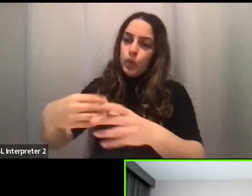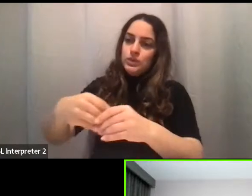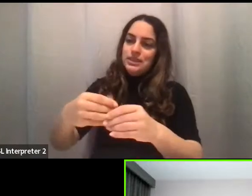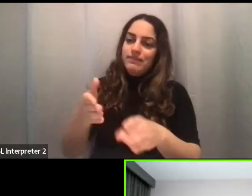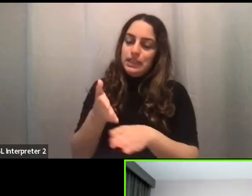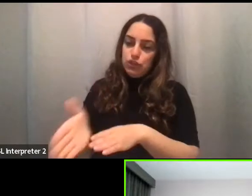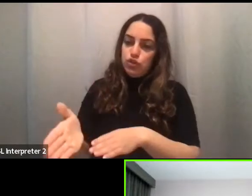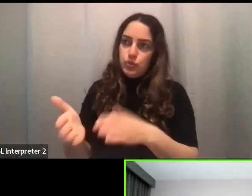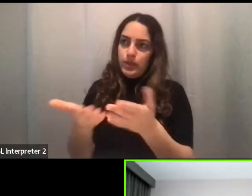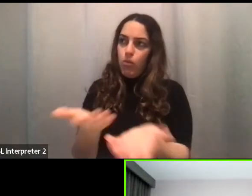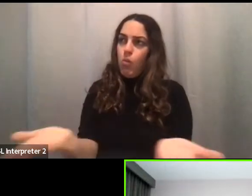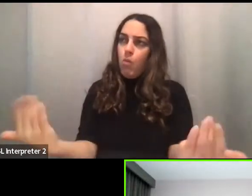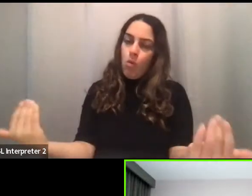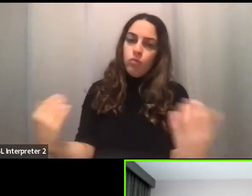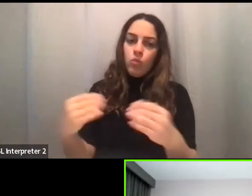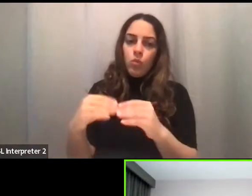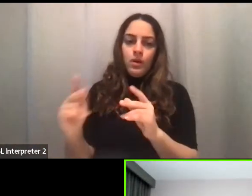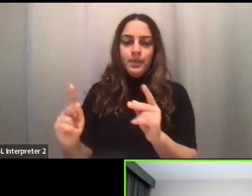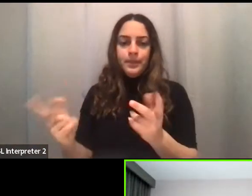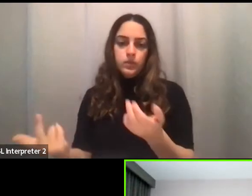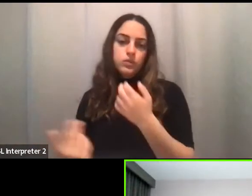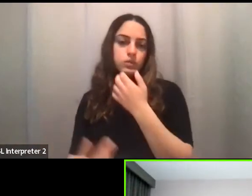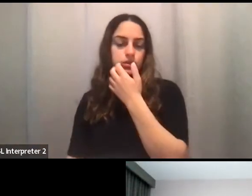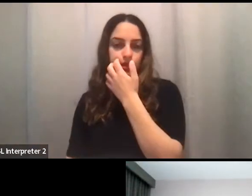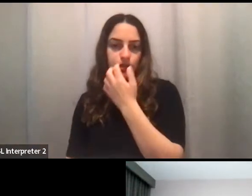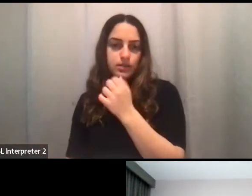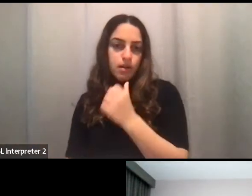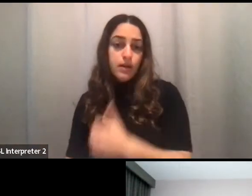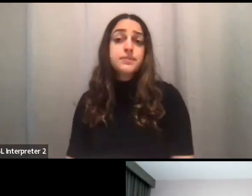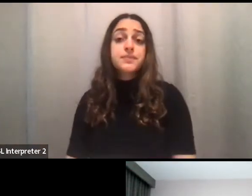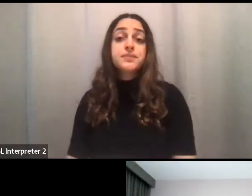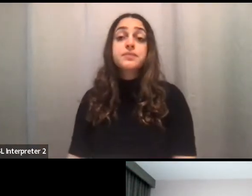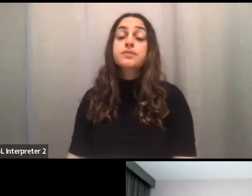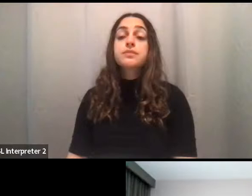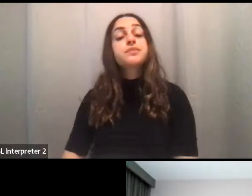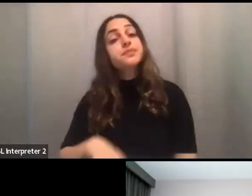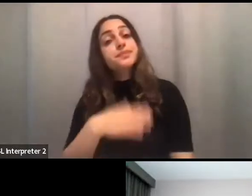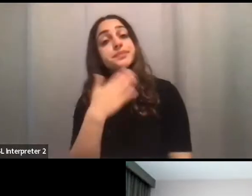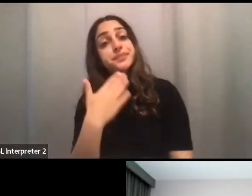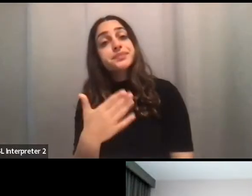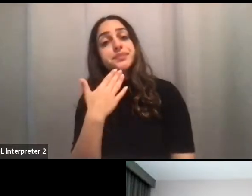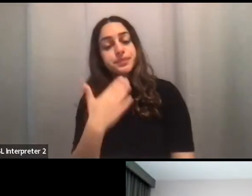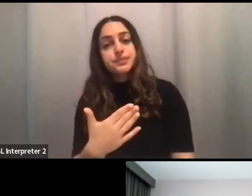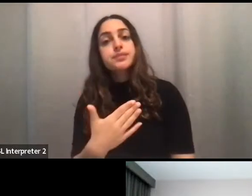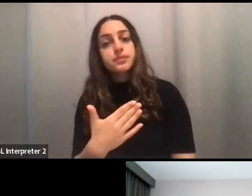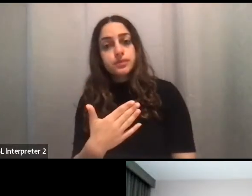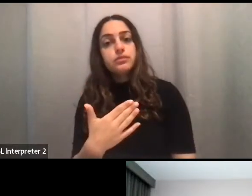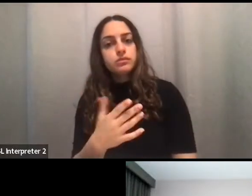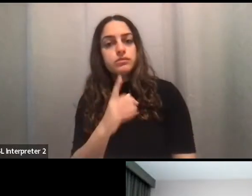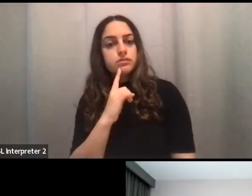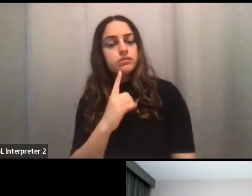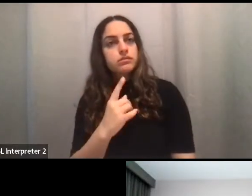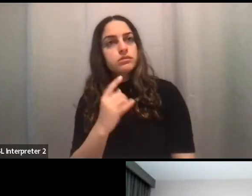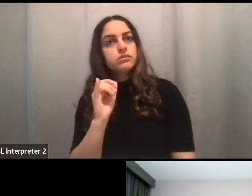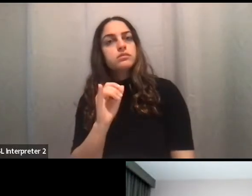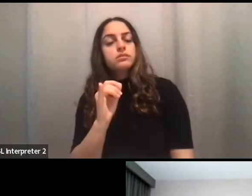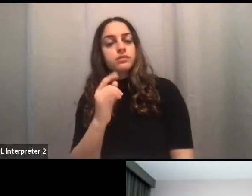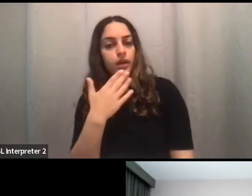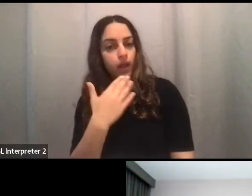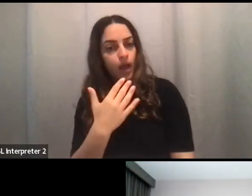more people to consider construction thank you that that was uh very enlightening i appreciate